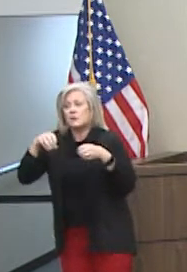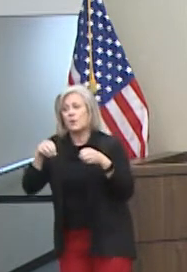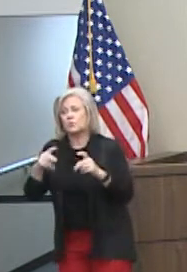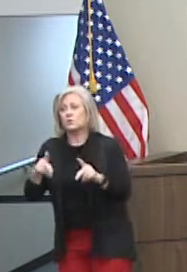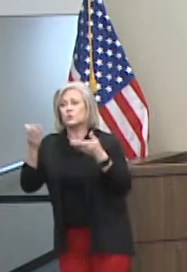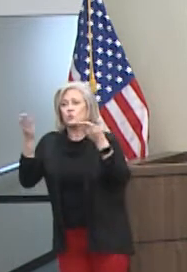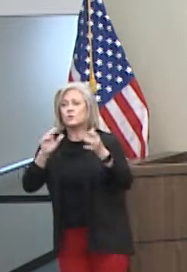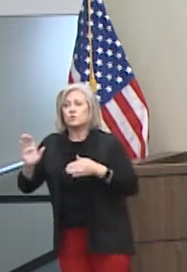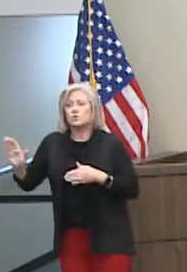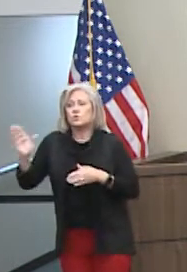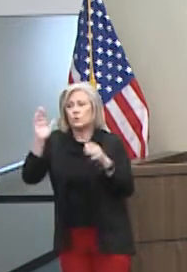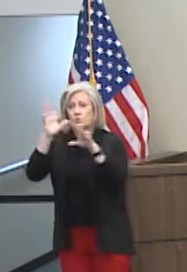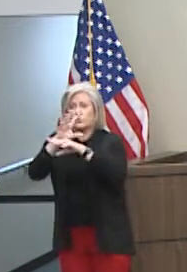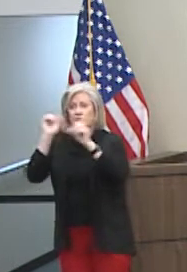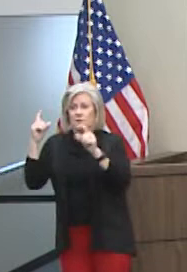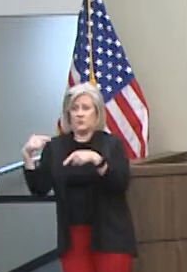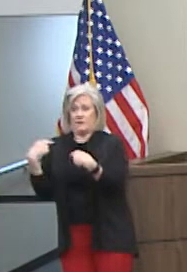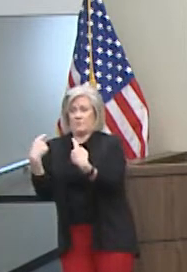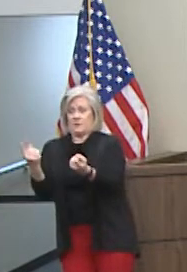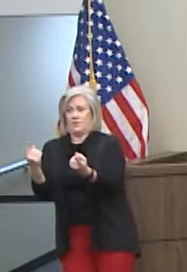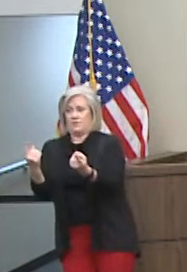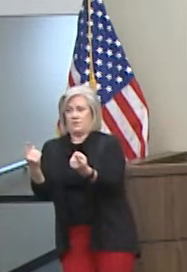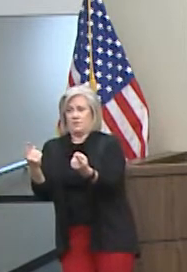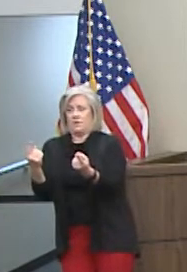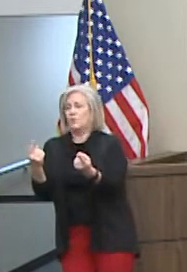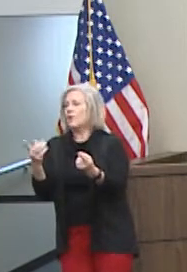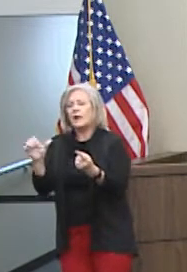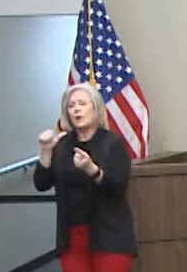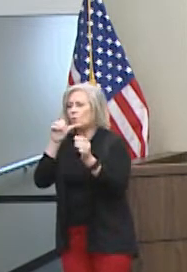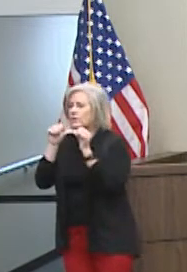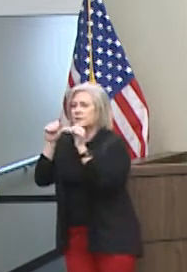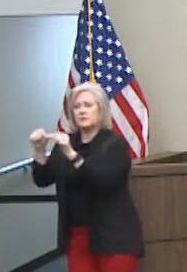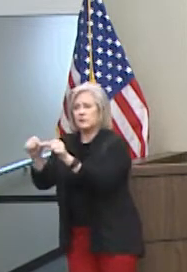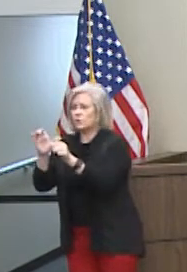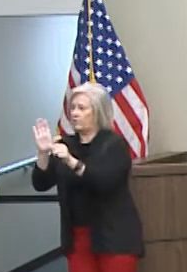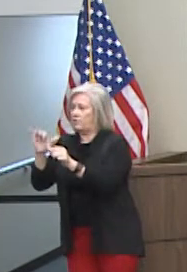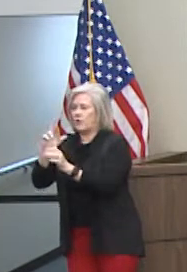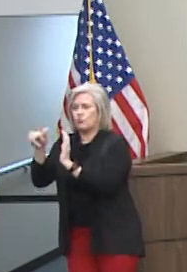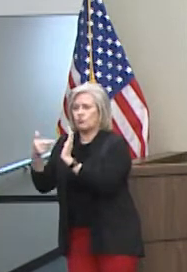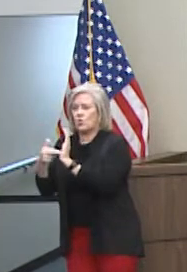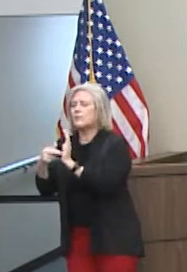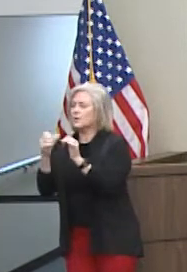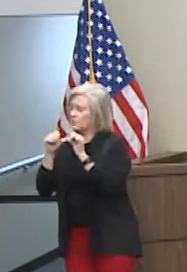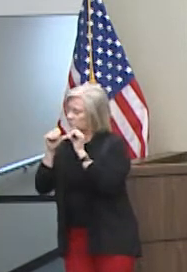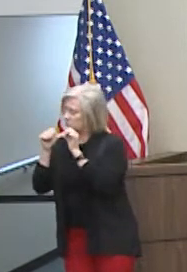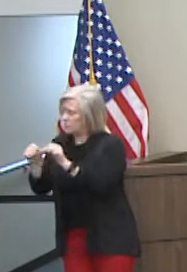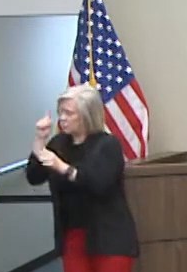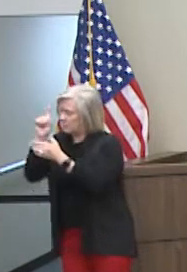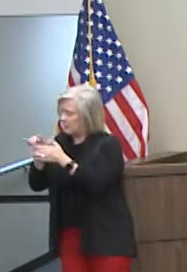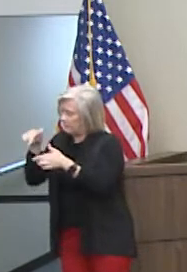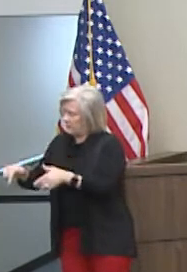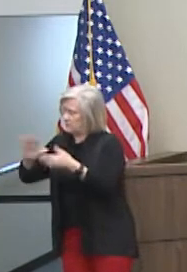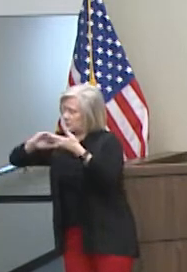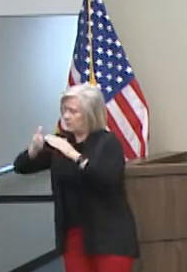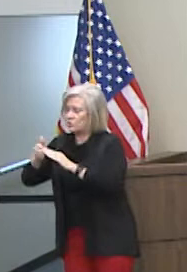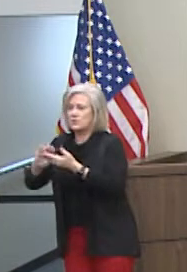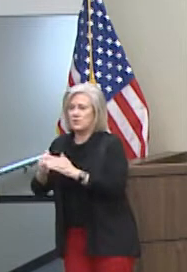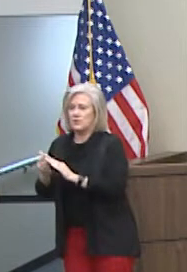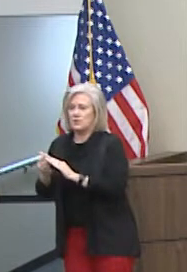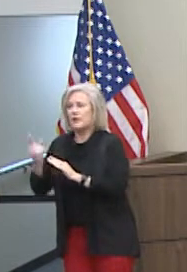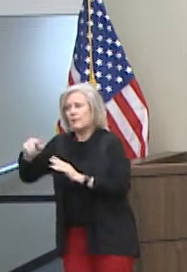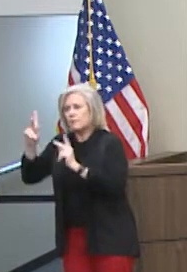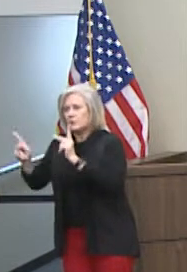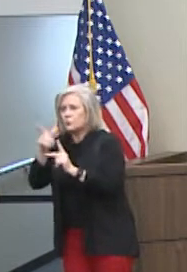serve as your superintendent. While I will not be continuing in that role, I will continue to believe in this community, in its